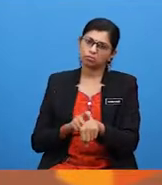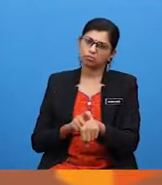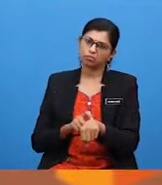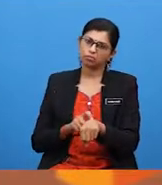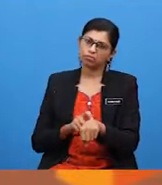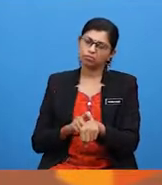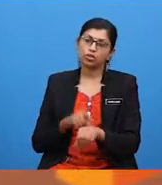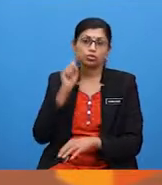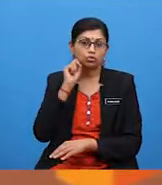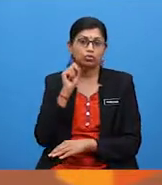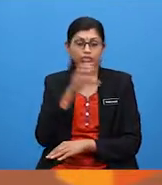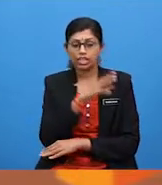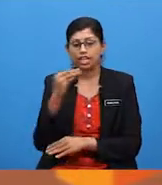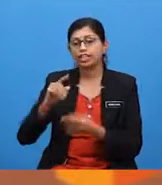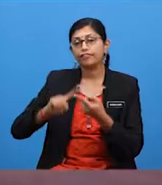activities she could do.